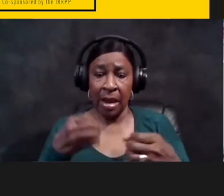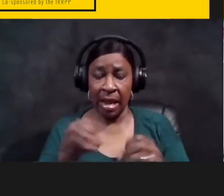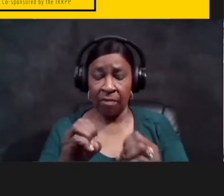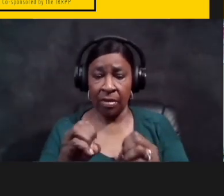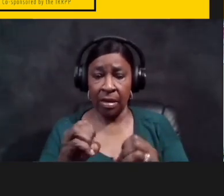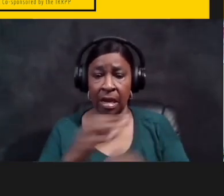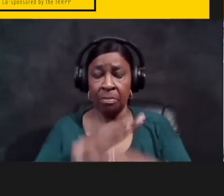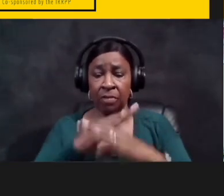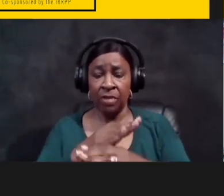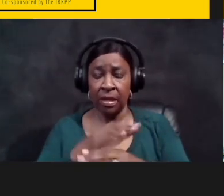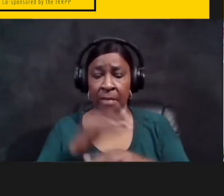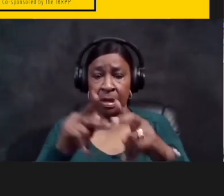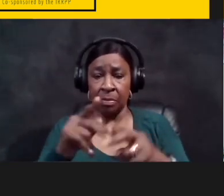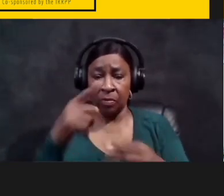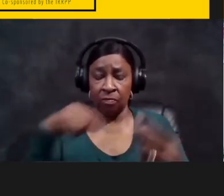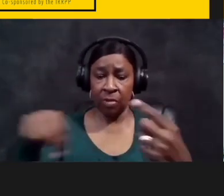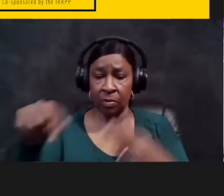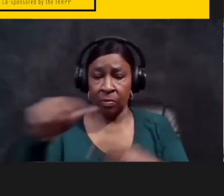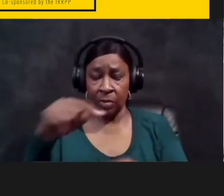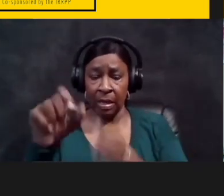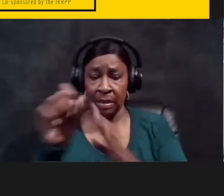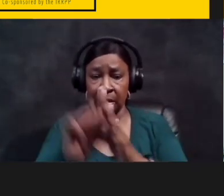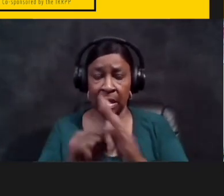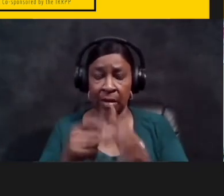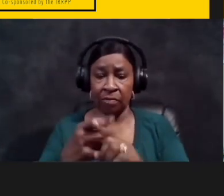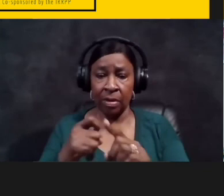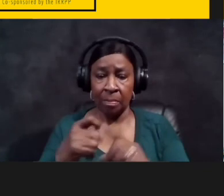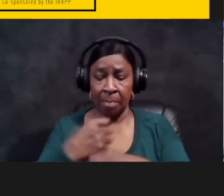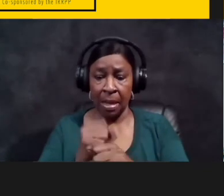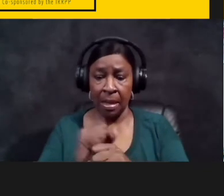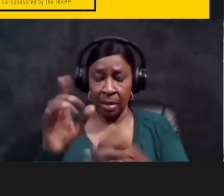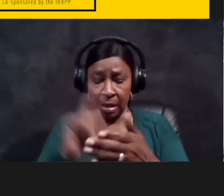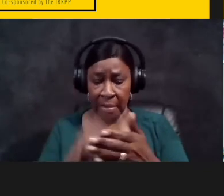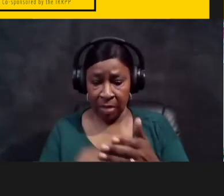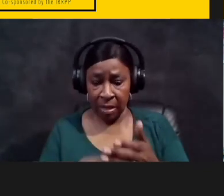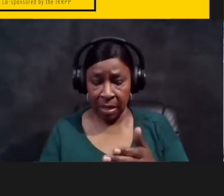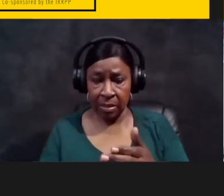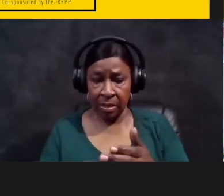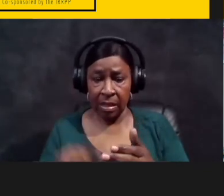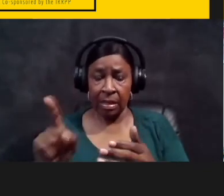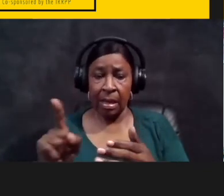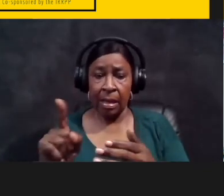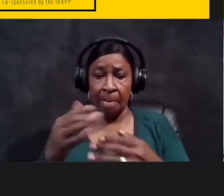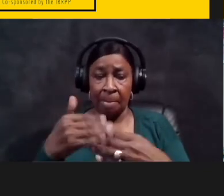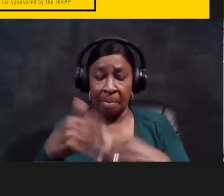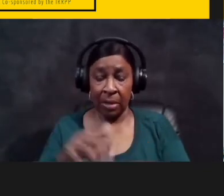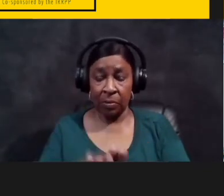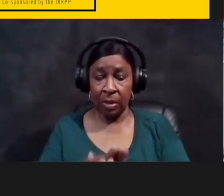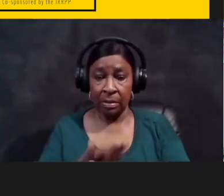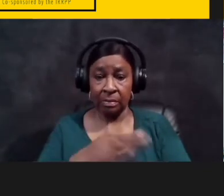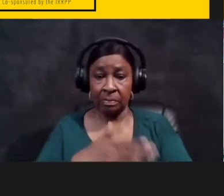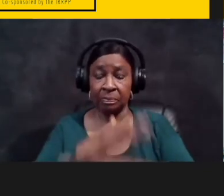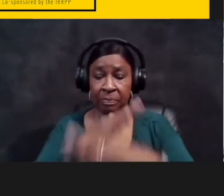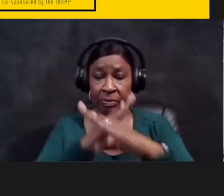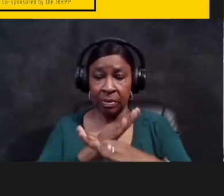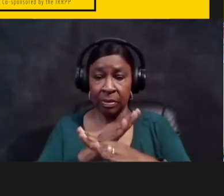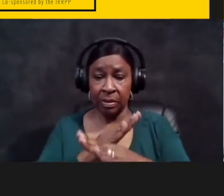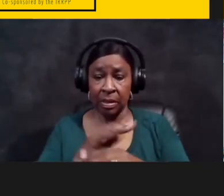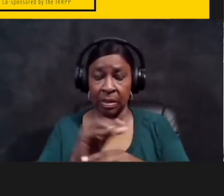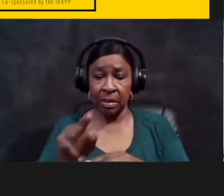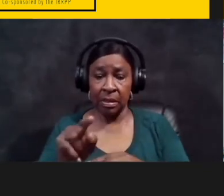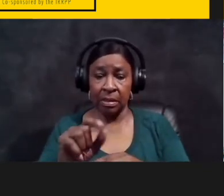on the move from safely reaching their destination. Migration deterrence does not just take place at the border